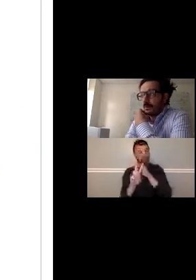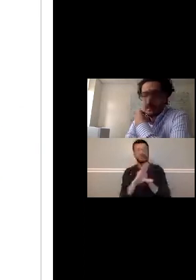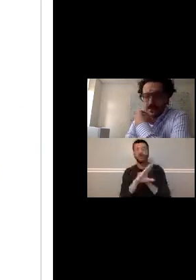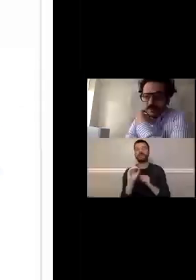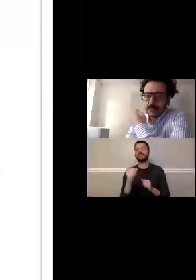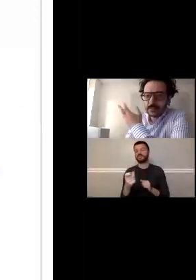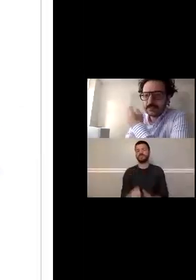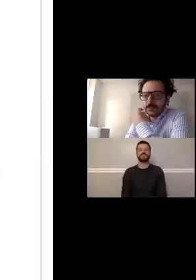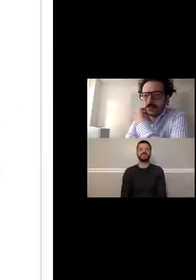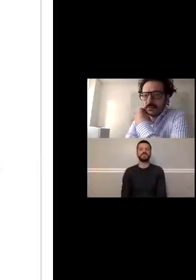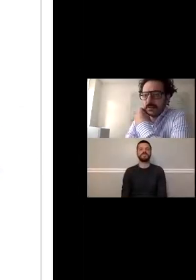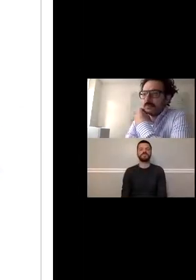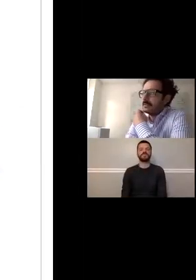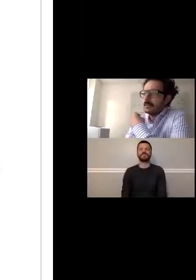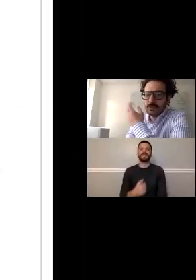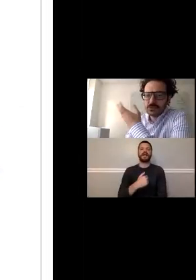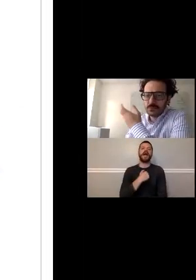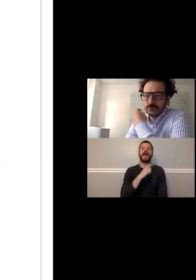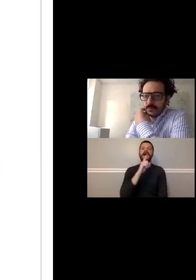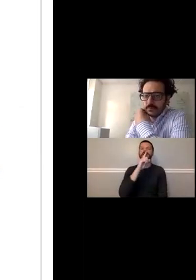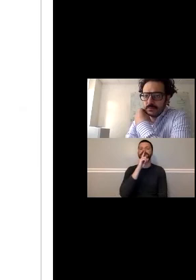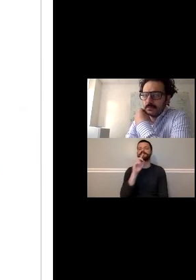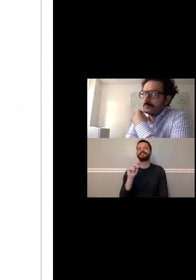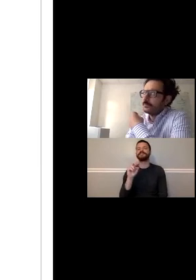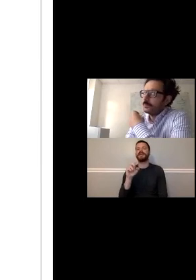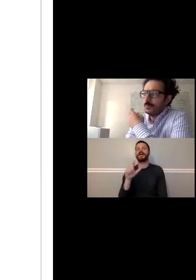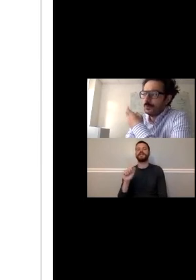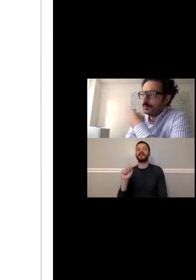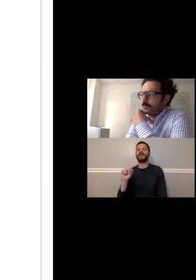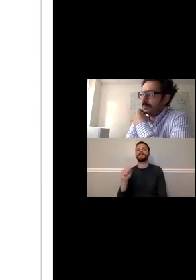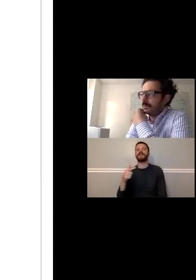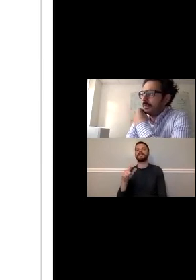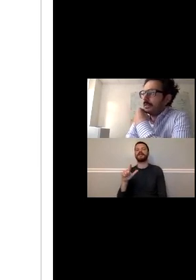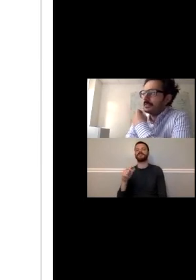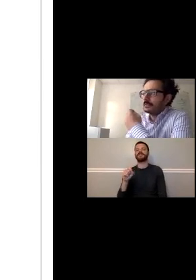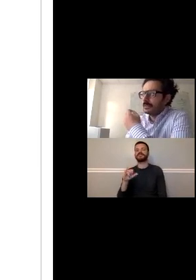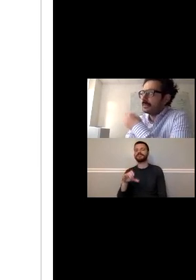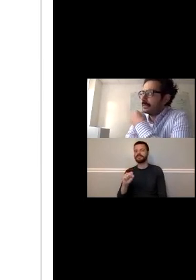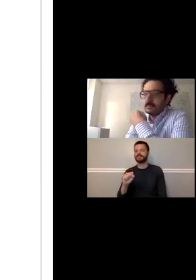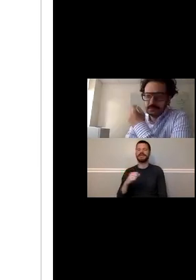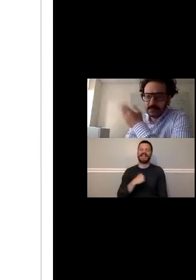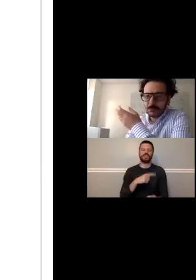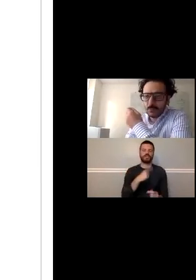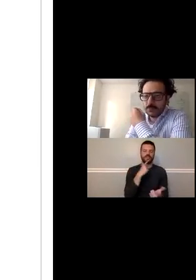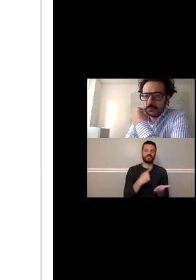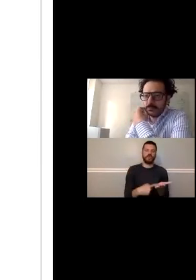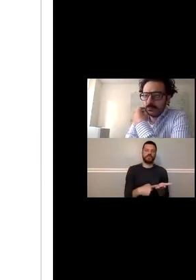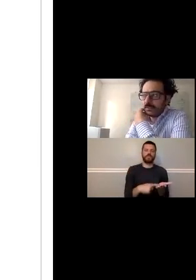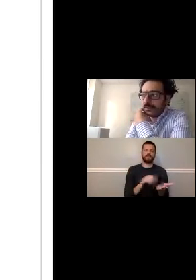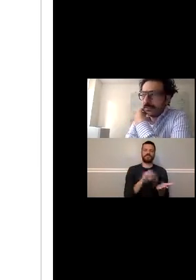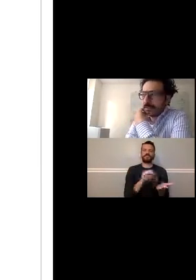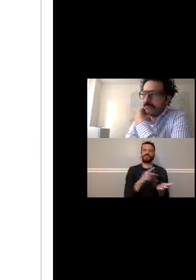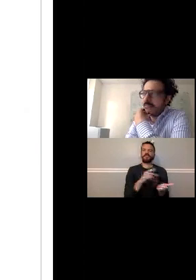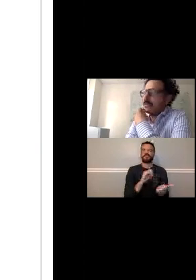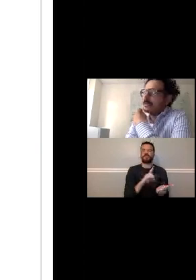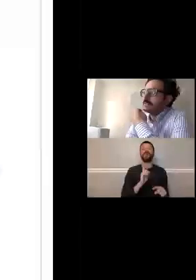novel analgesics. I didn't touch on that here. I just showed the result for opioids, but this is basically a step we want to